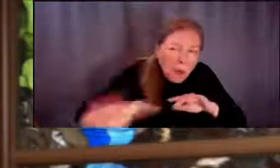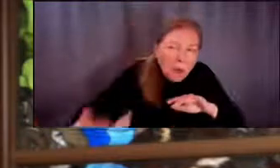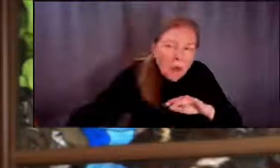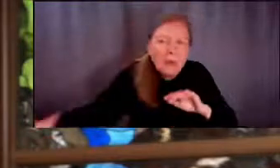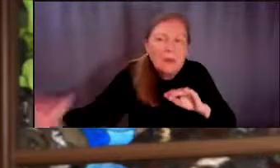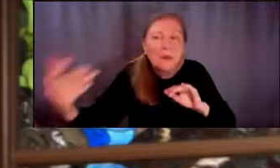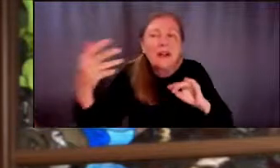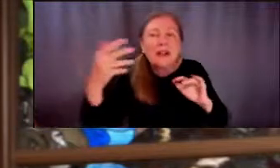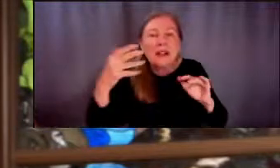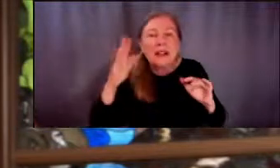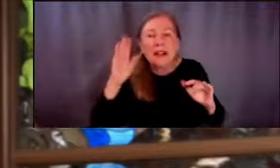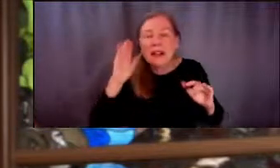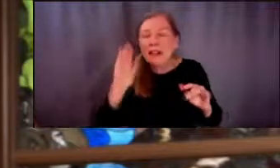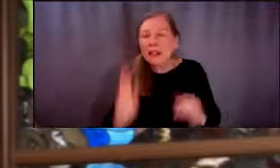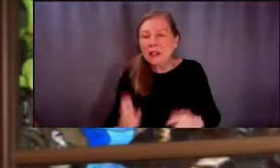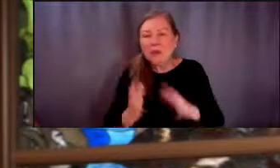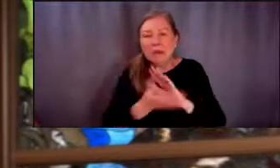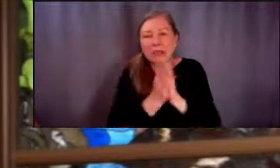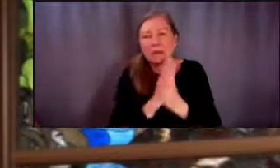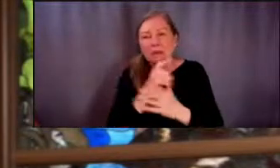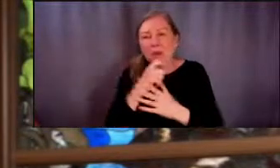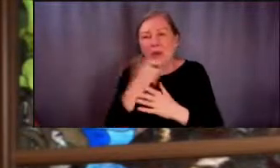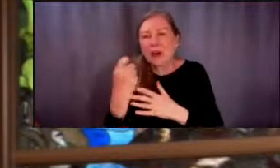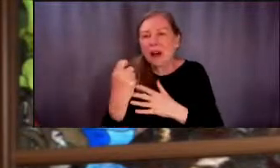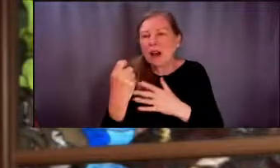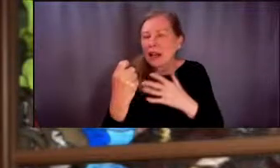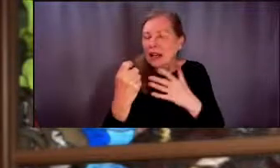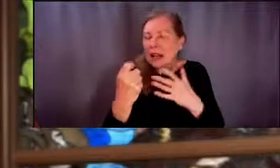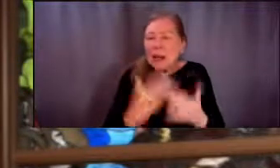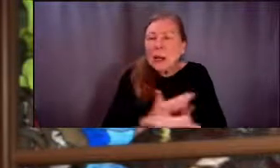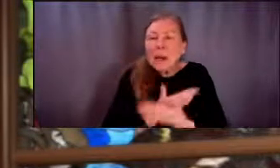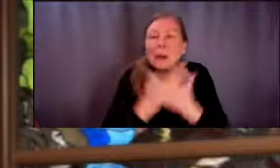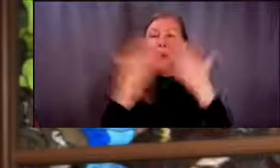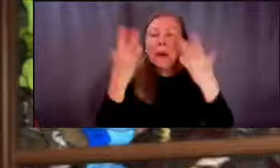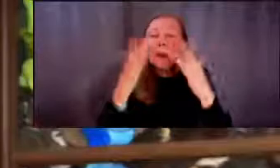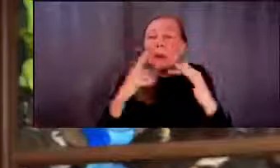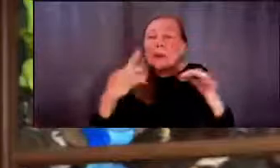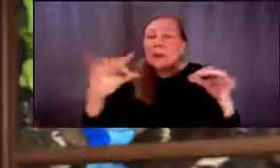and they will dry up and be carried away by the wind like straw.